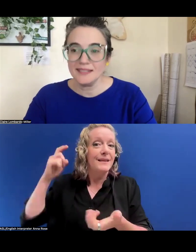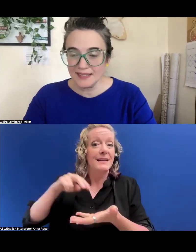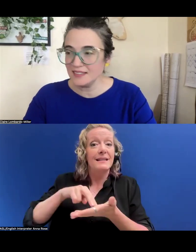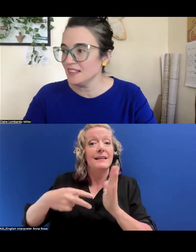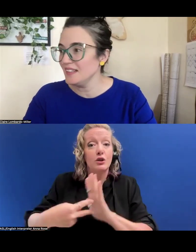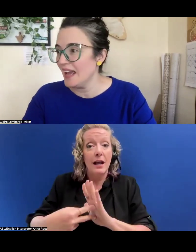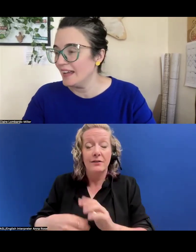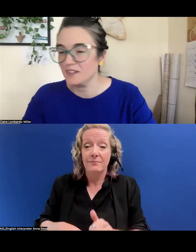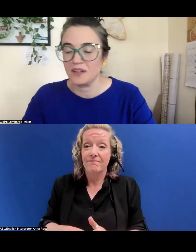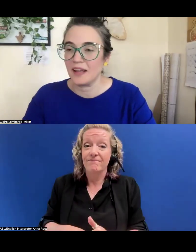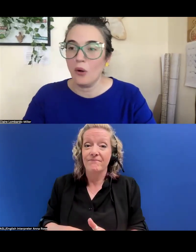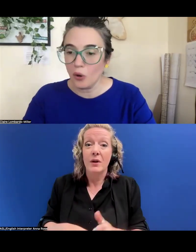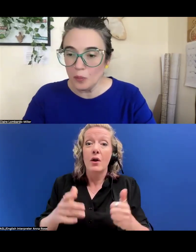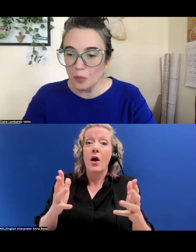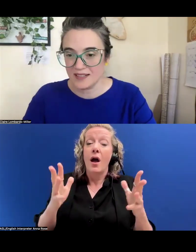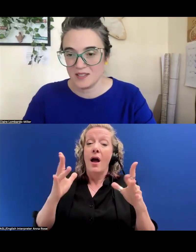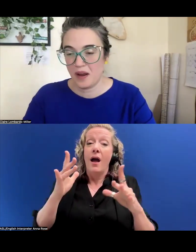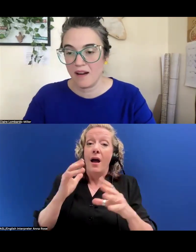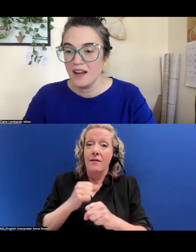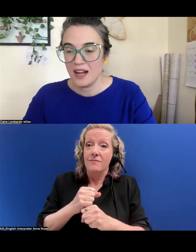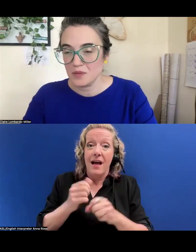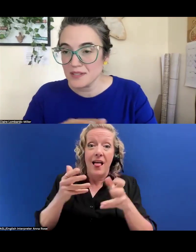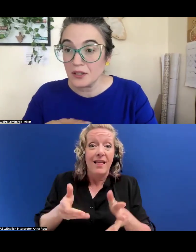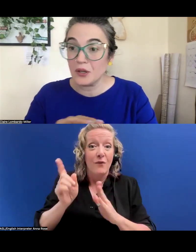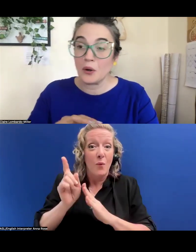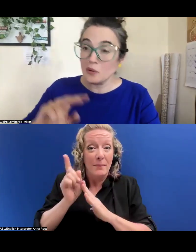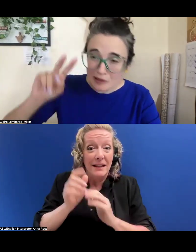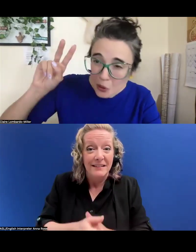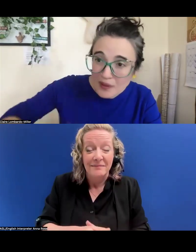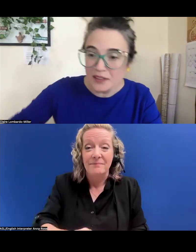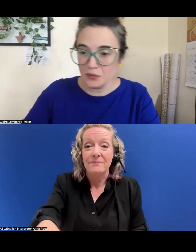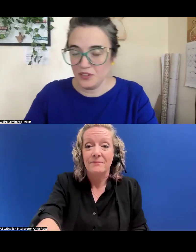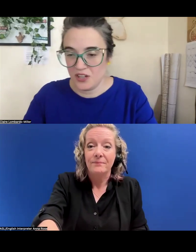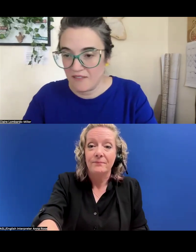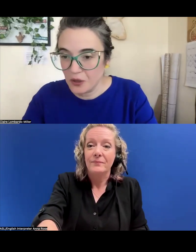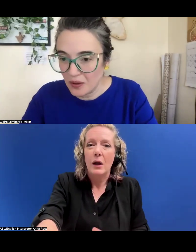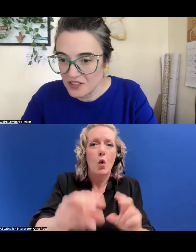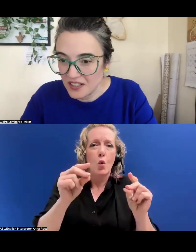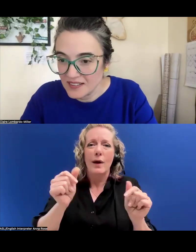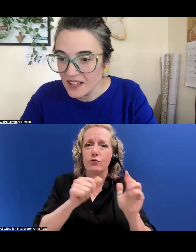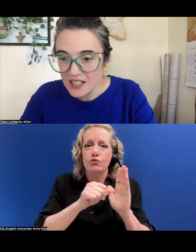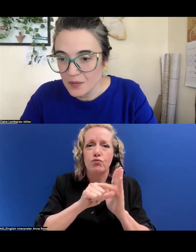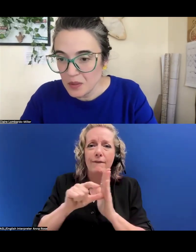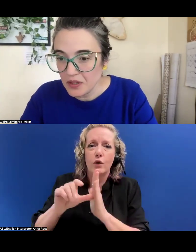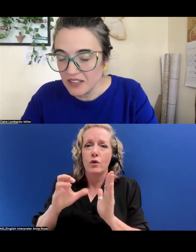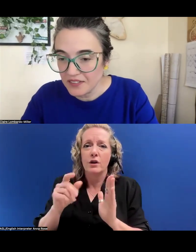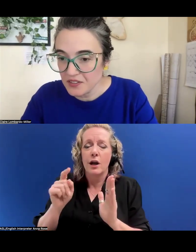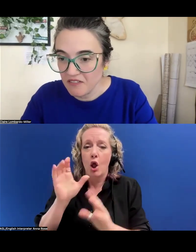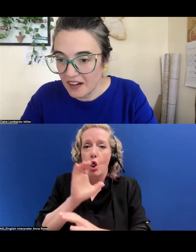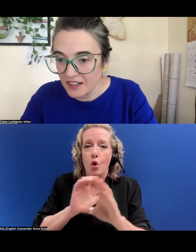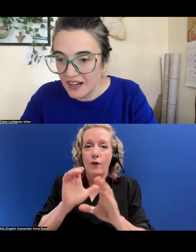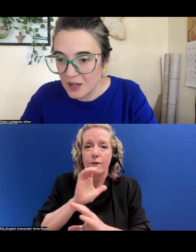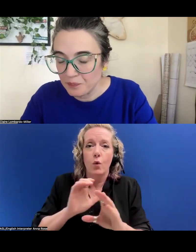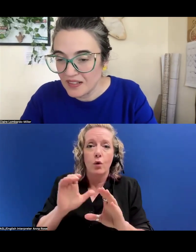So that takes us to the end with a whole minute to spare. I'm just going to go quickly through the chat for questions. Some people have left